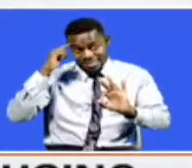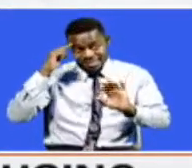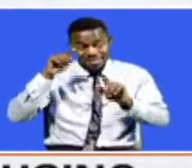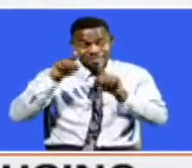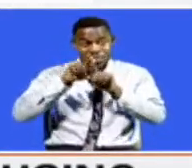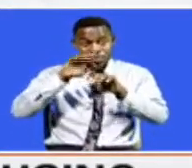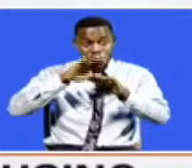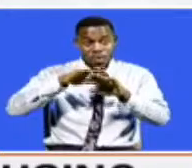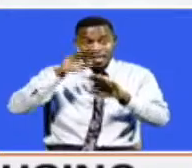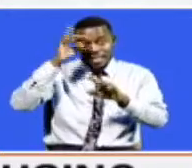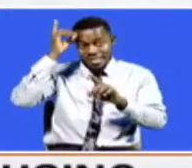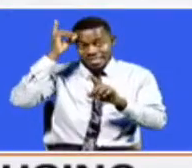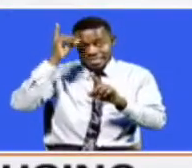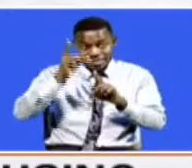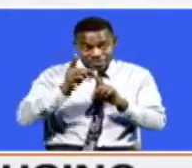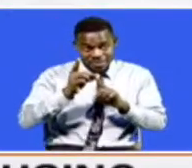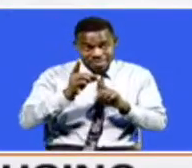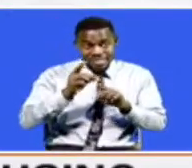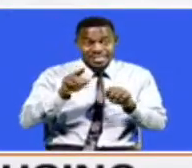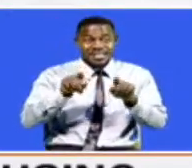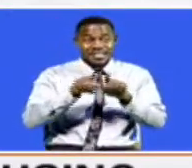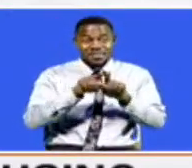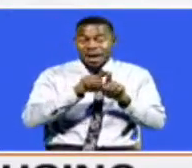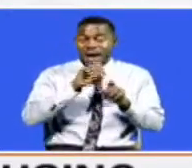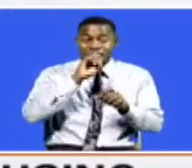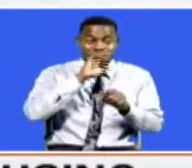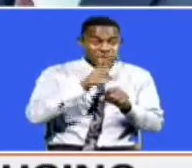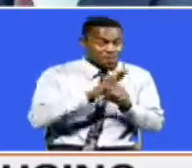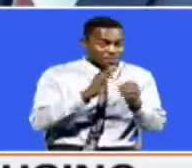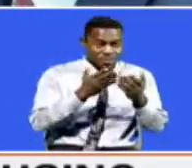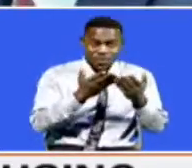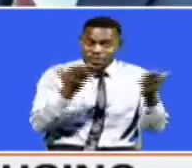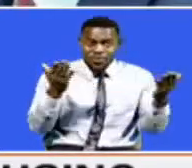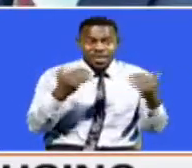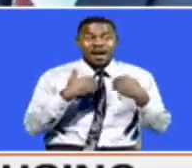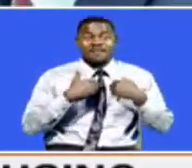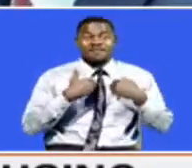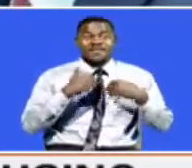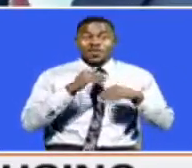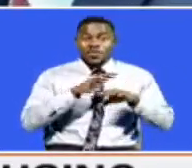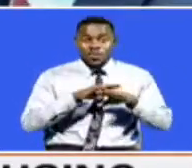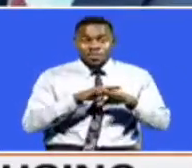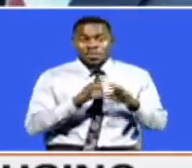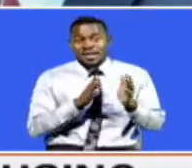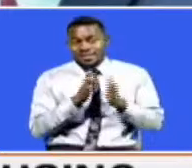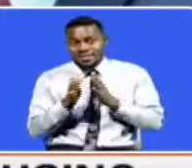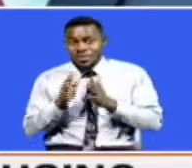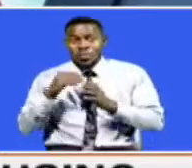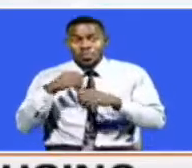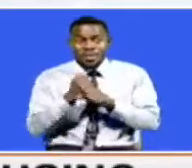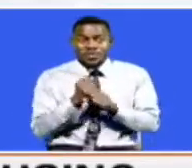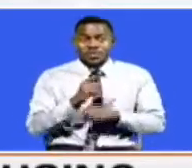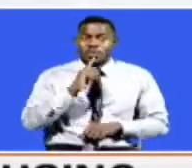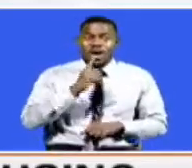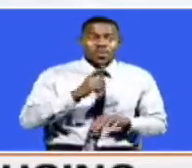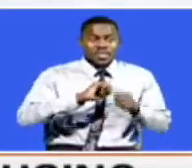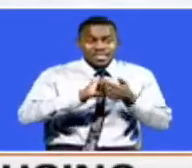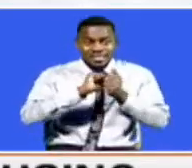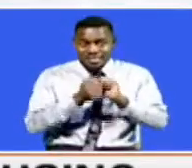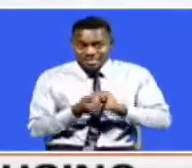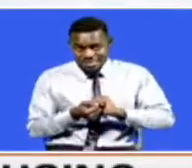decisions, and I promise you we are very well underway in making sure that we